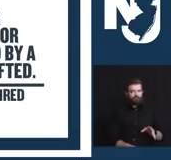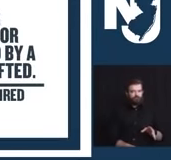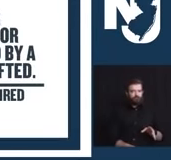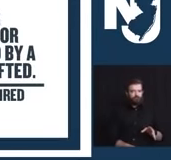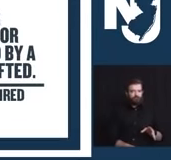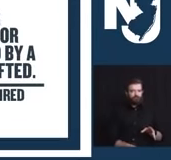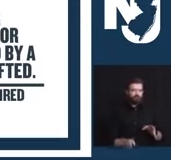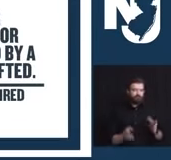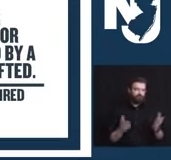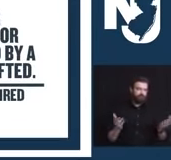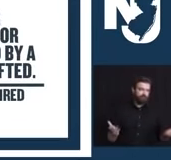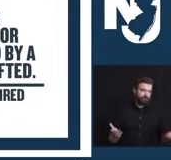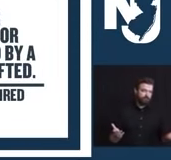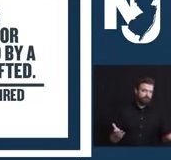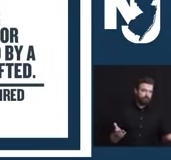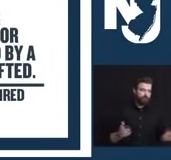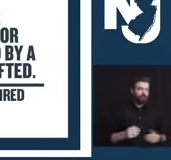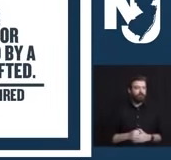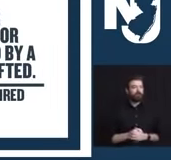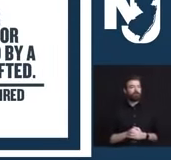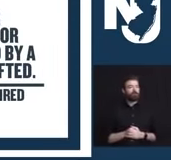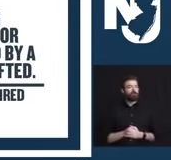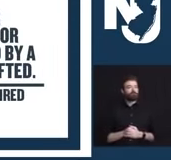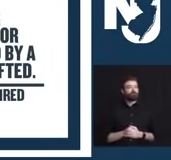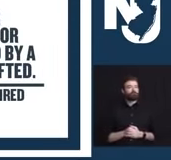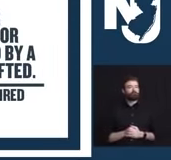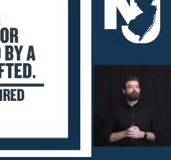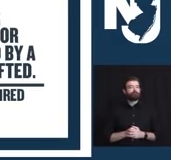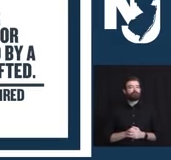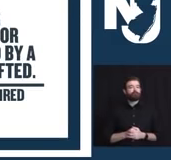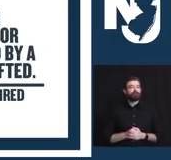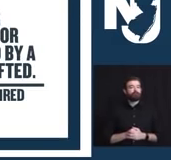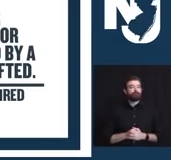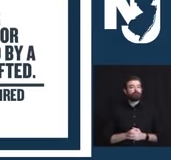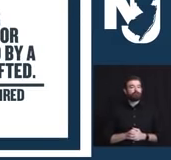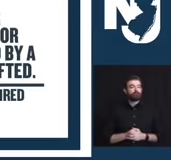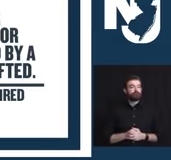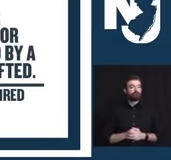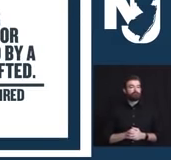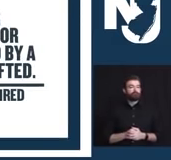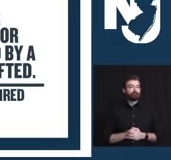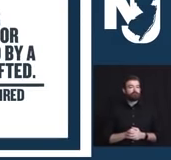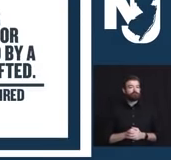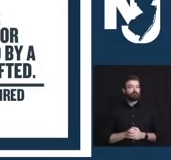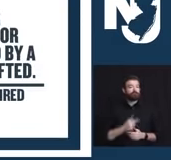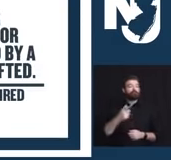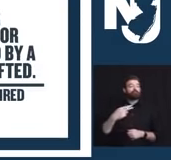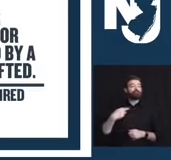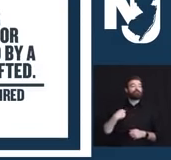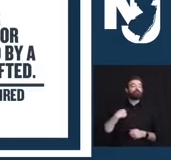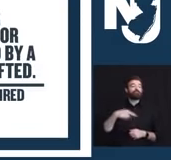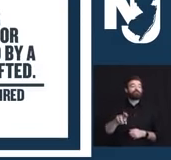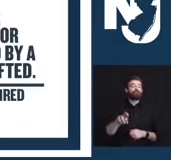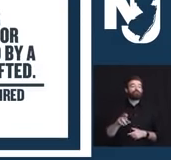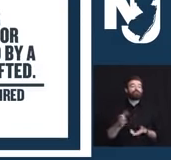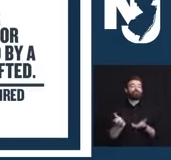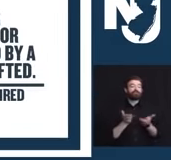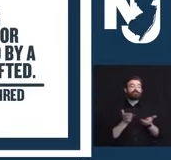businesses currently governed by a percentage-based cap, religious services, retail